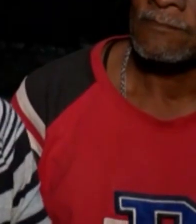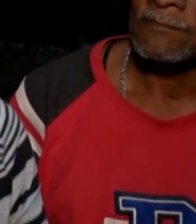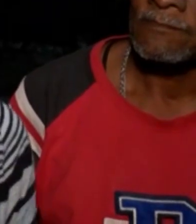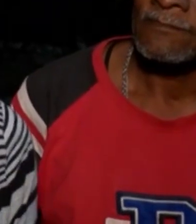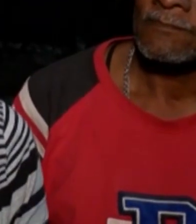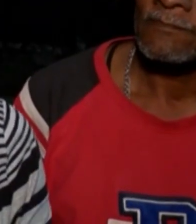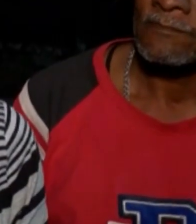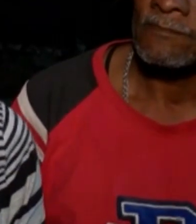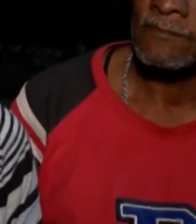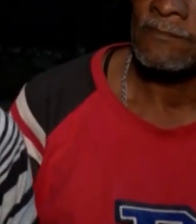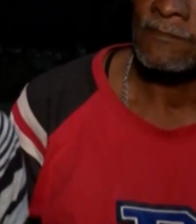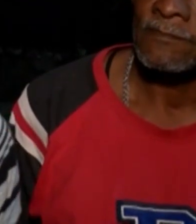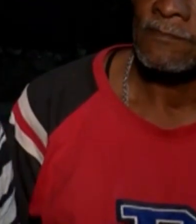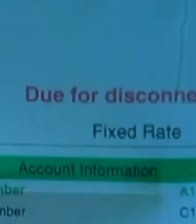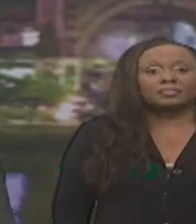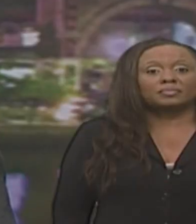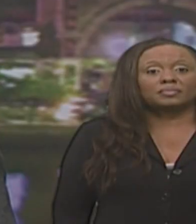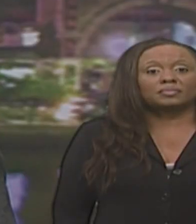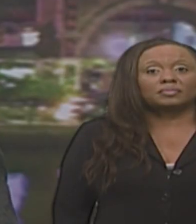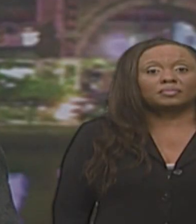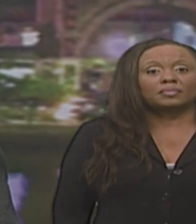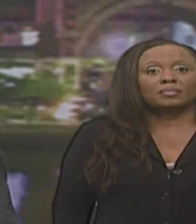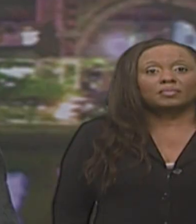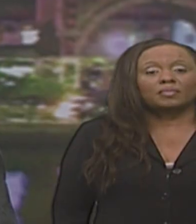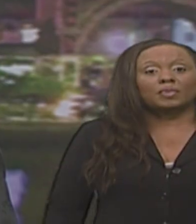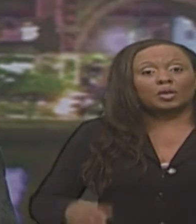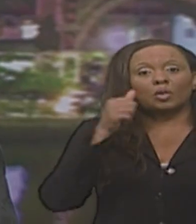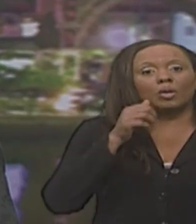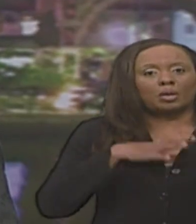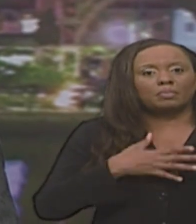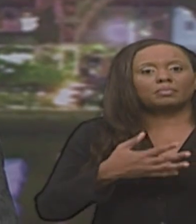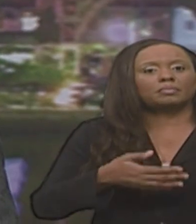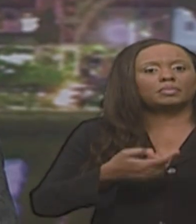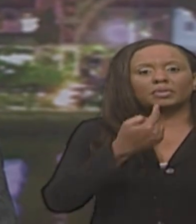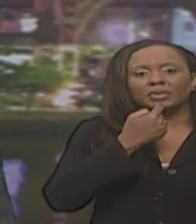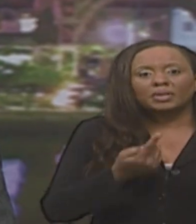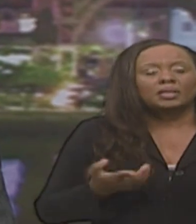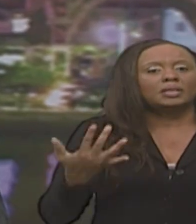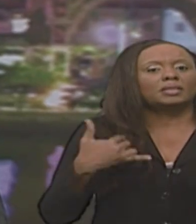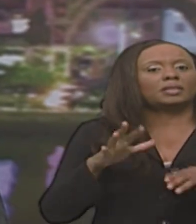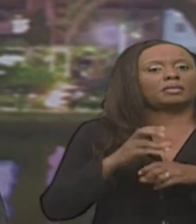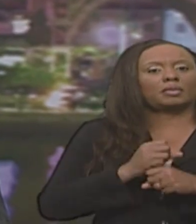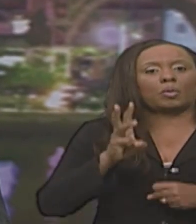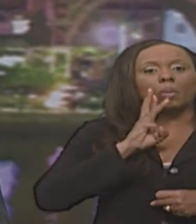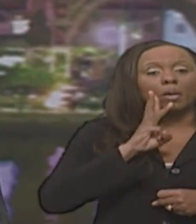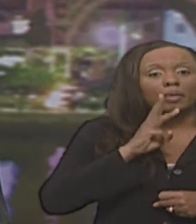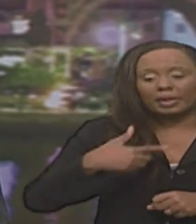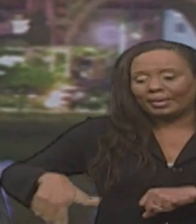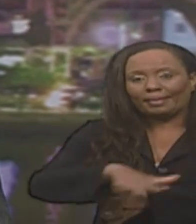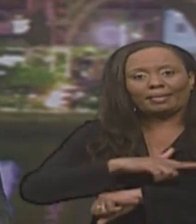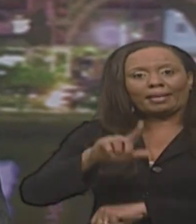compensation as a family or anything like that. Ms. Archer went on to reveal that they were still receiving water and land